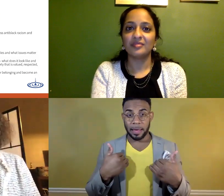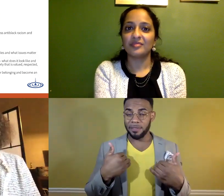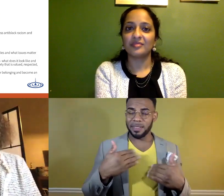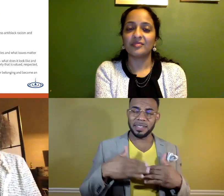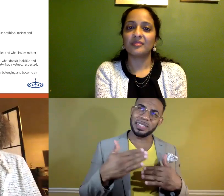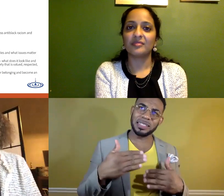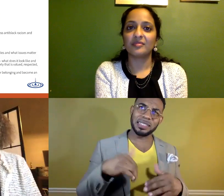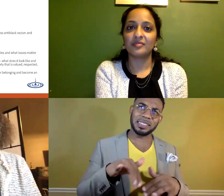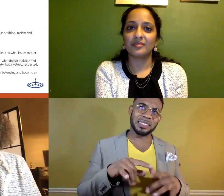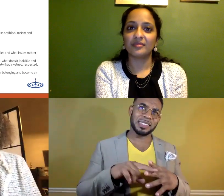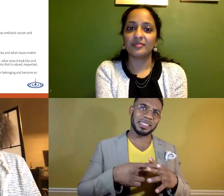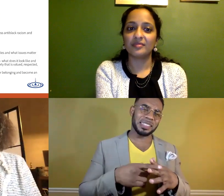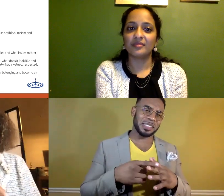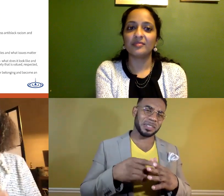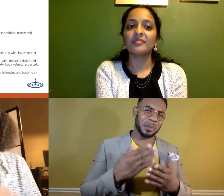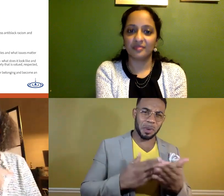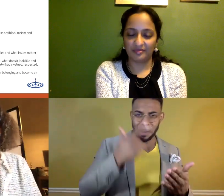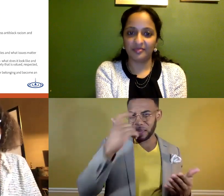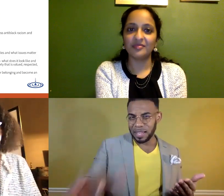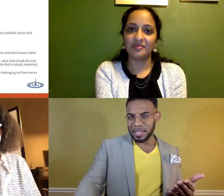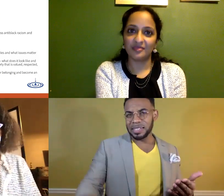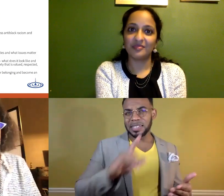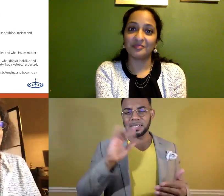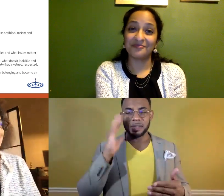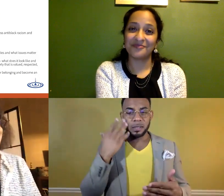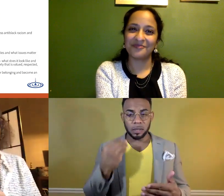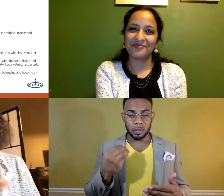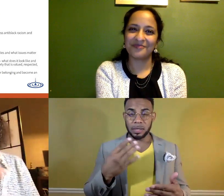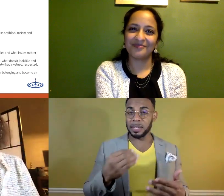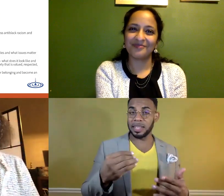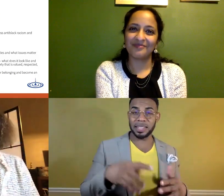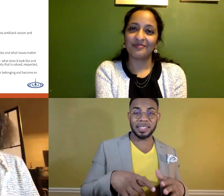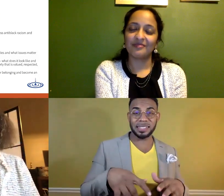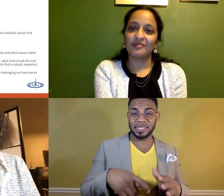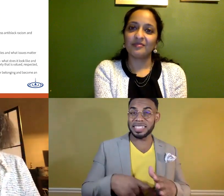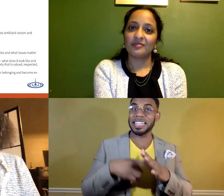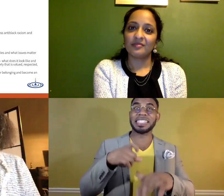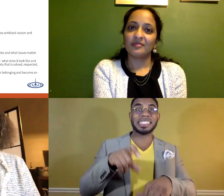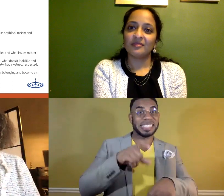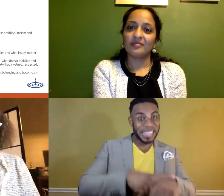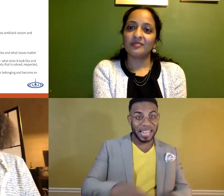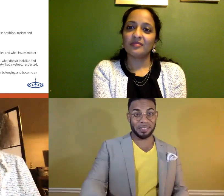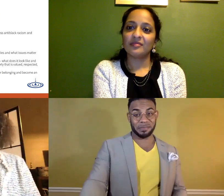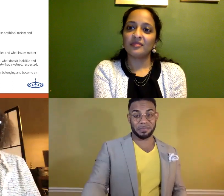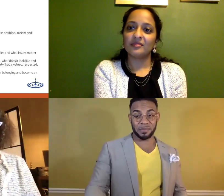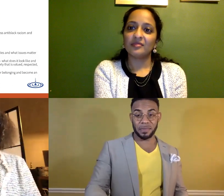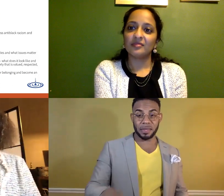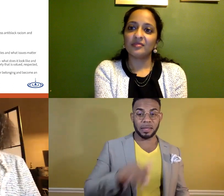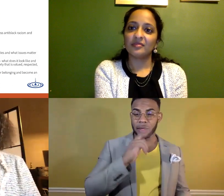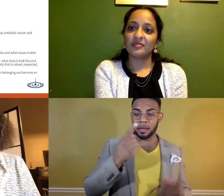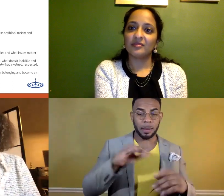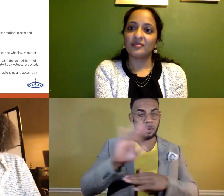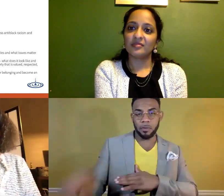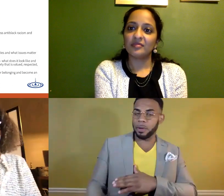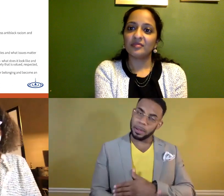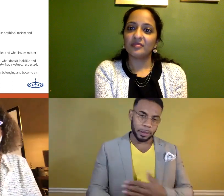least in this initial phase, because it is a journey and it takes time, right? It's not going to happen